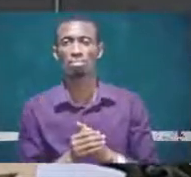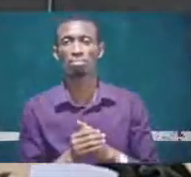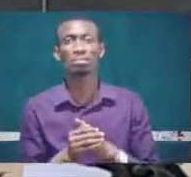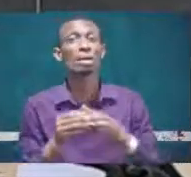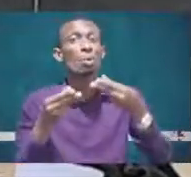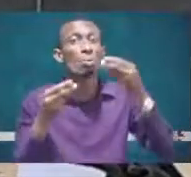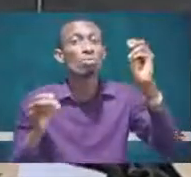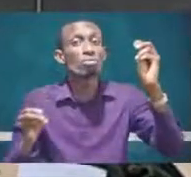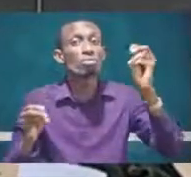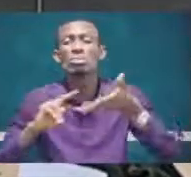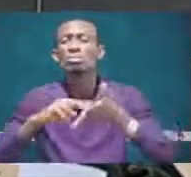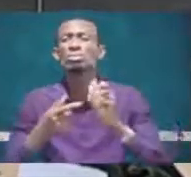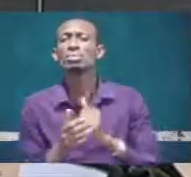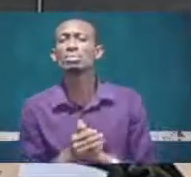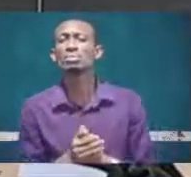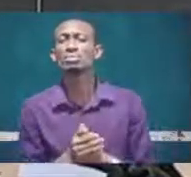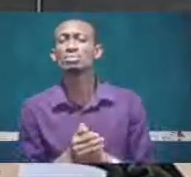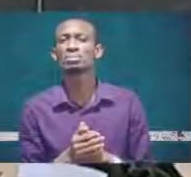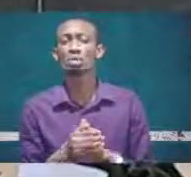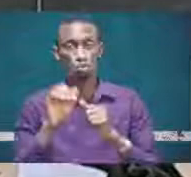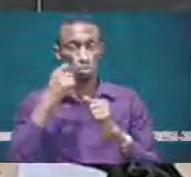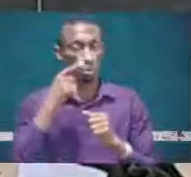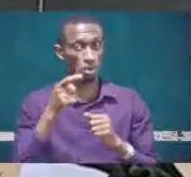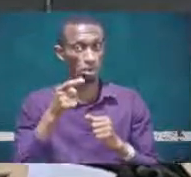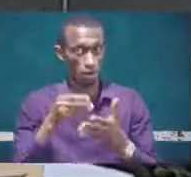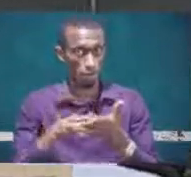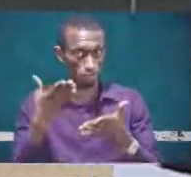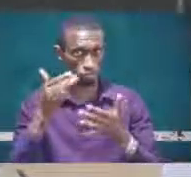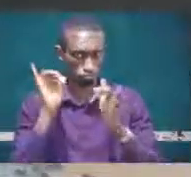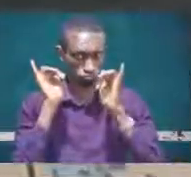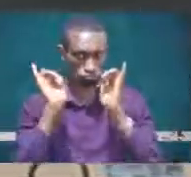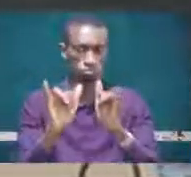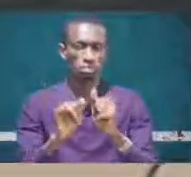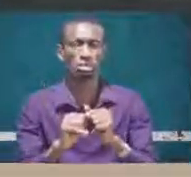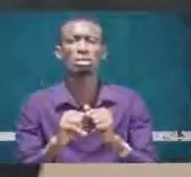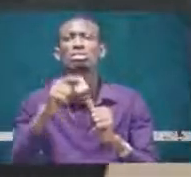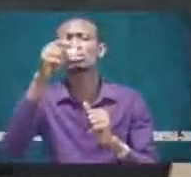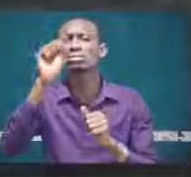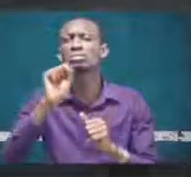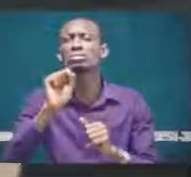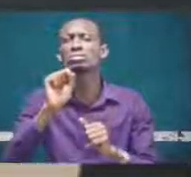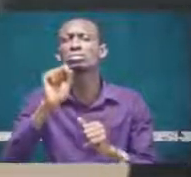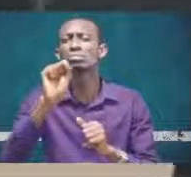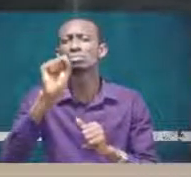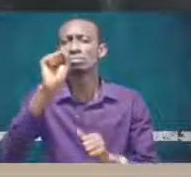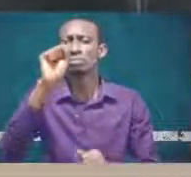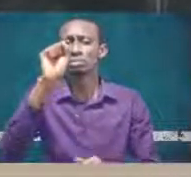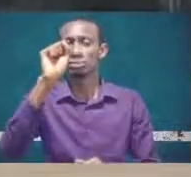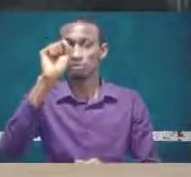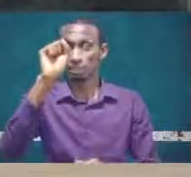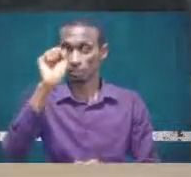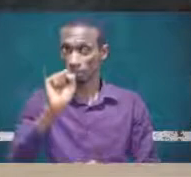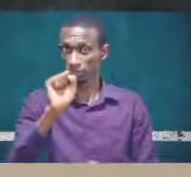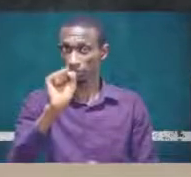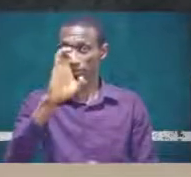in order to gain more value, or in order to maintain value. And what is scarce? What is scarcity? Good